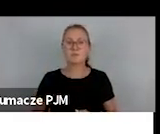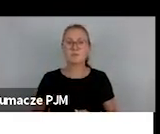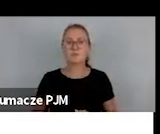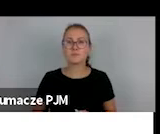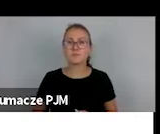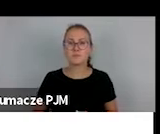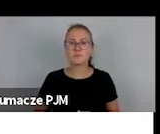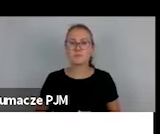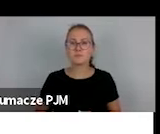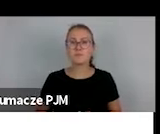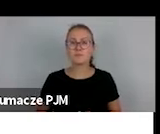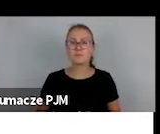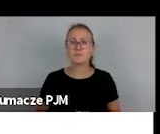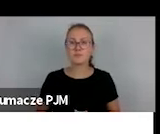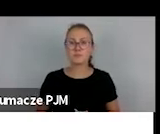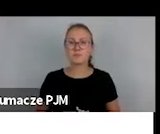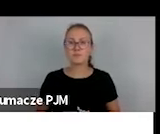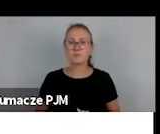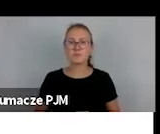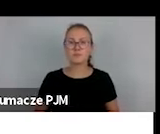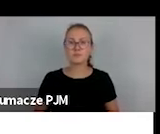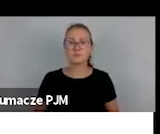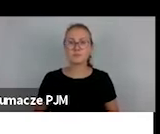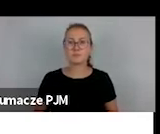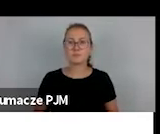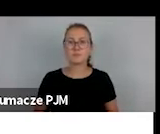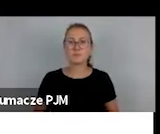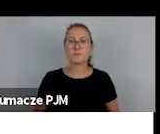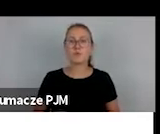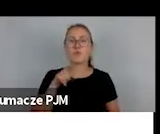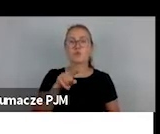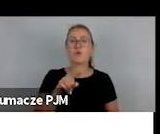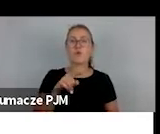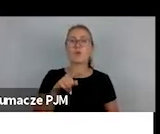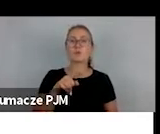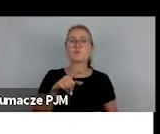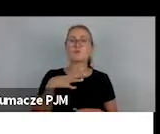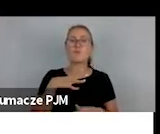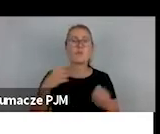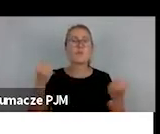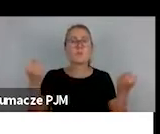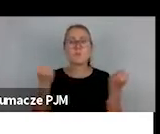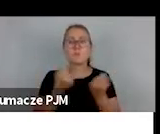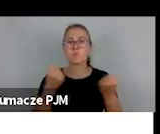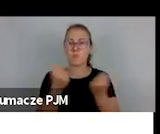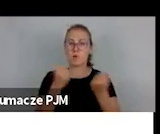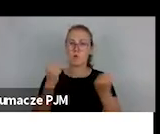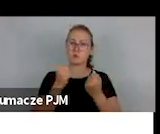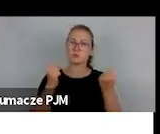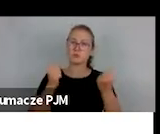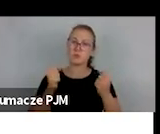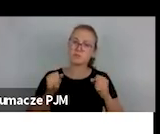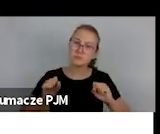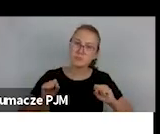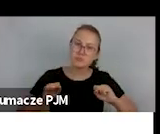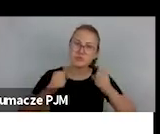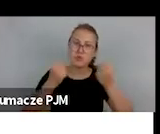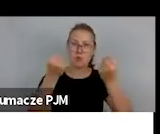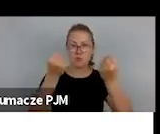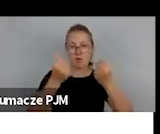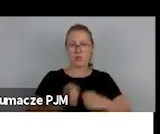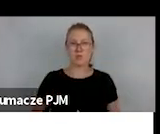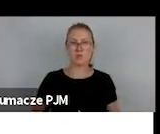active in 70 countries around the world, formally constituted country networks made up of dozens of